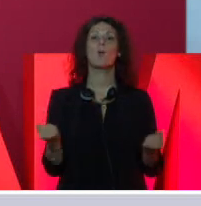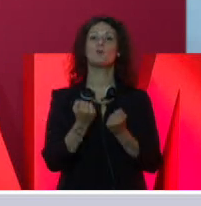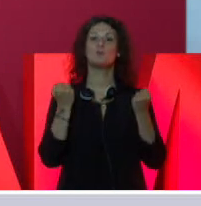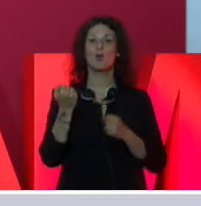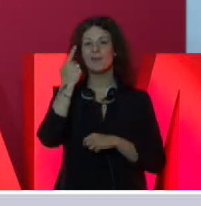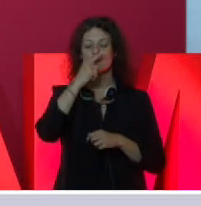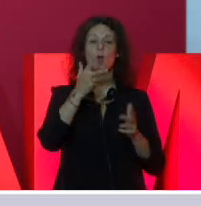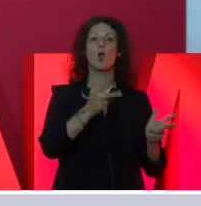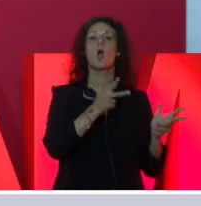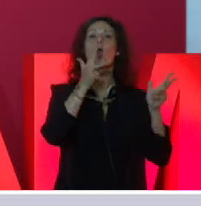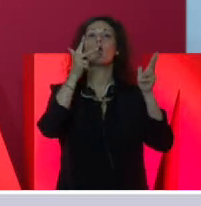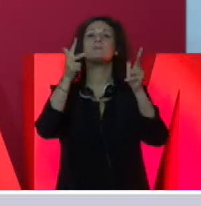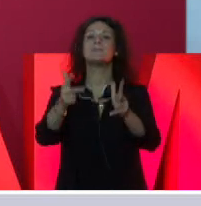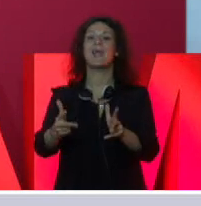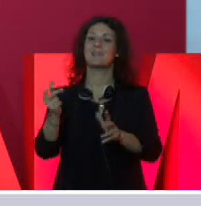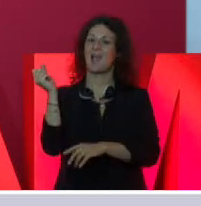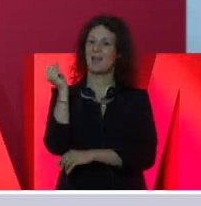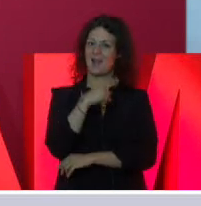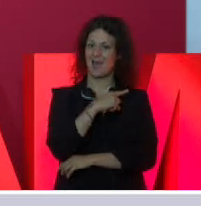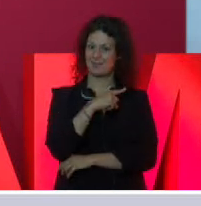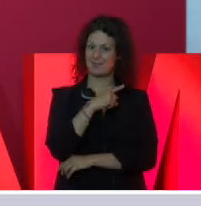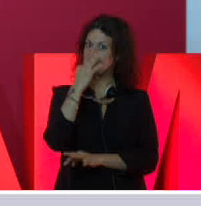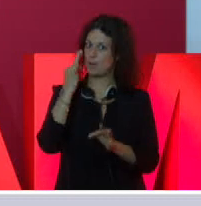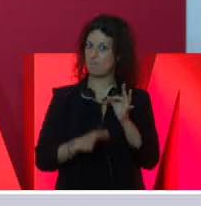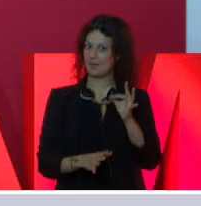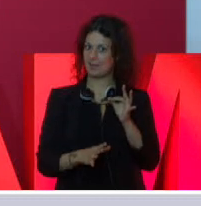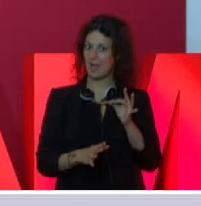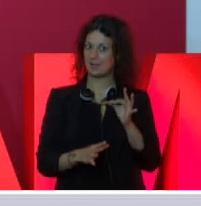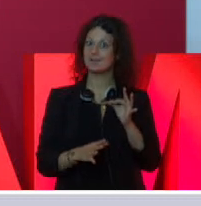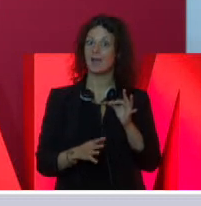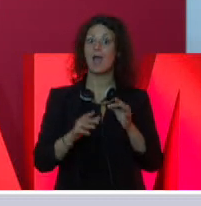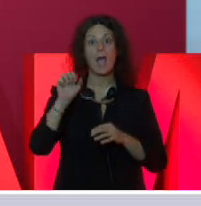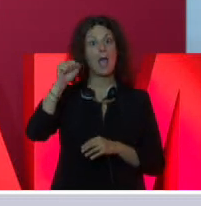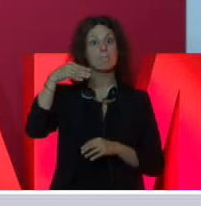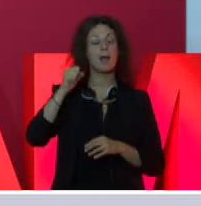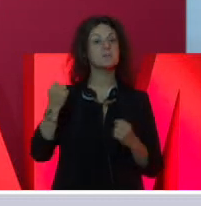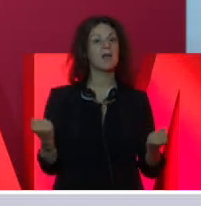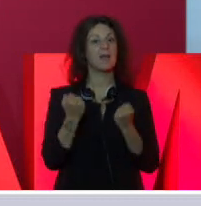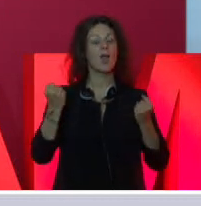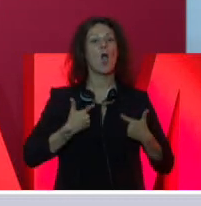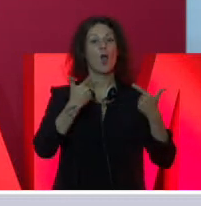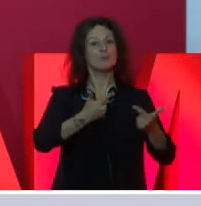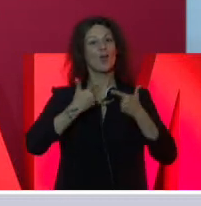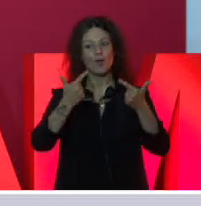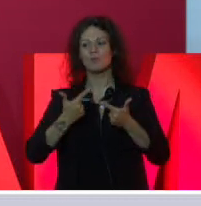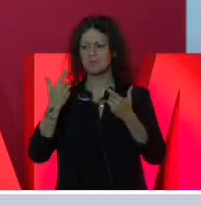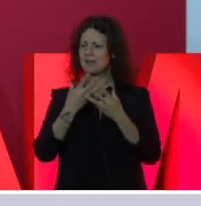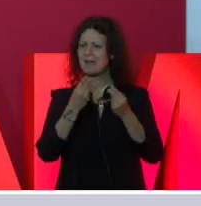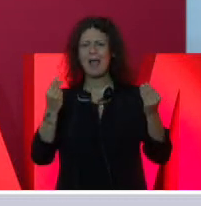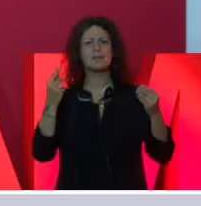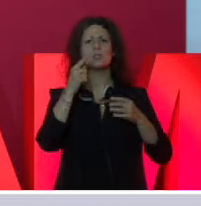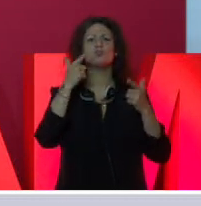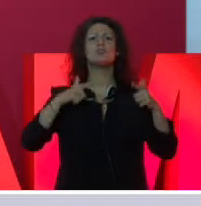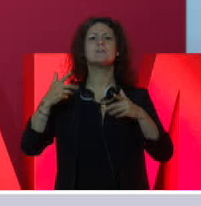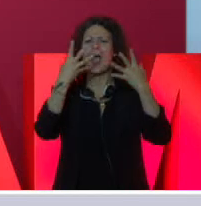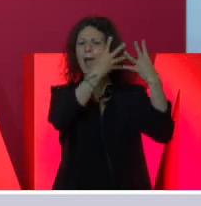the free same-day delivery in many American cities, as you can see, in many places. But